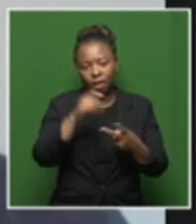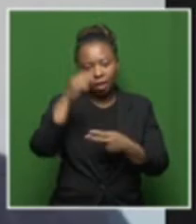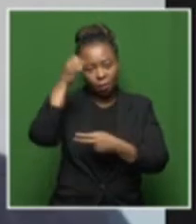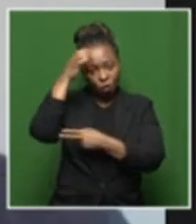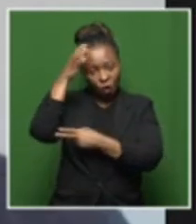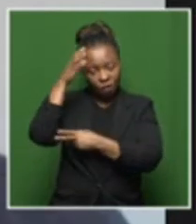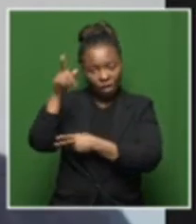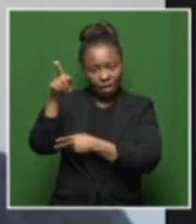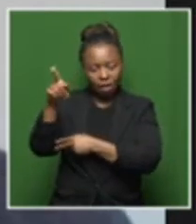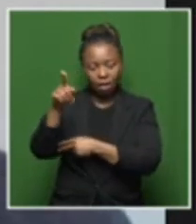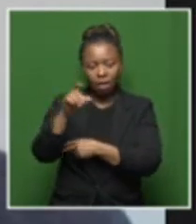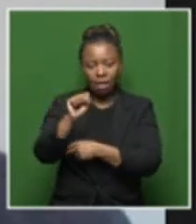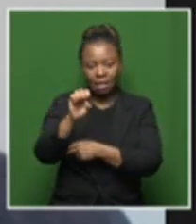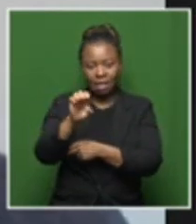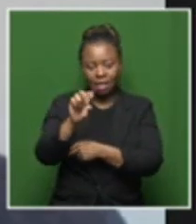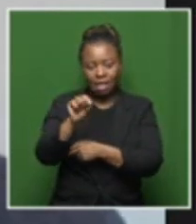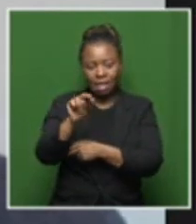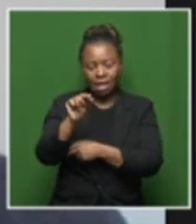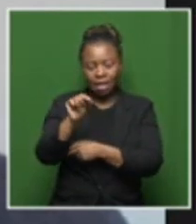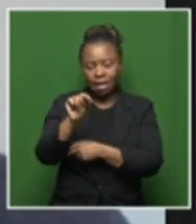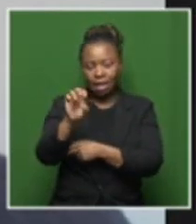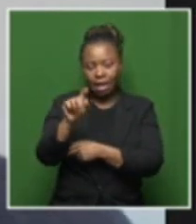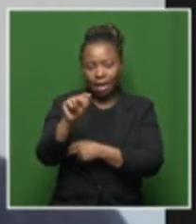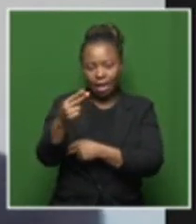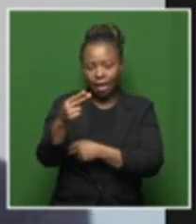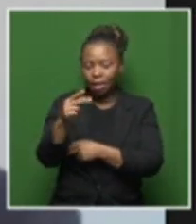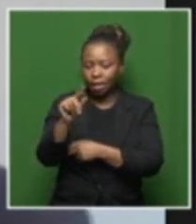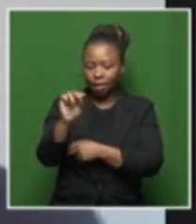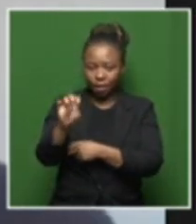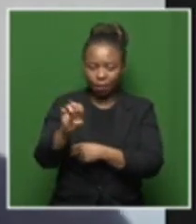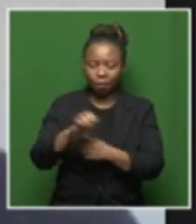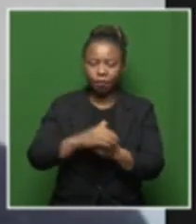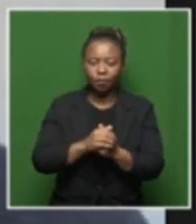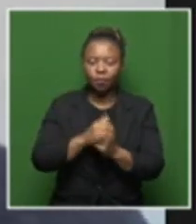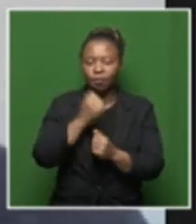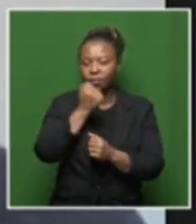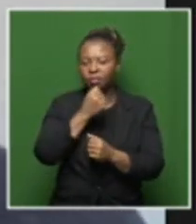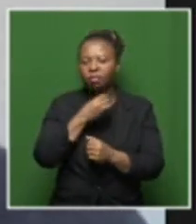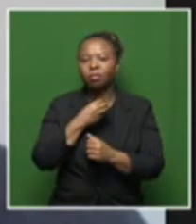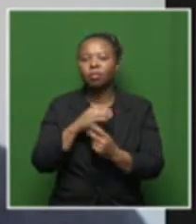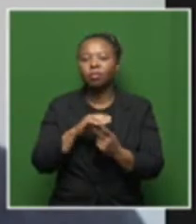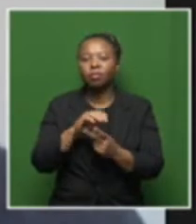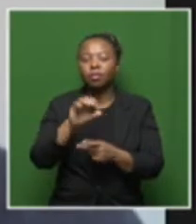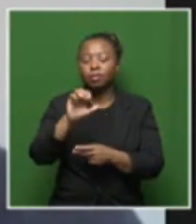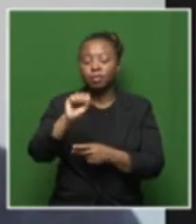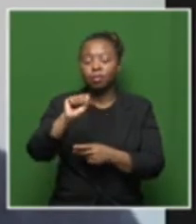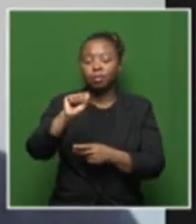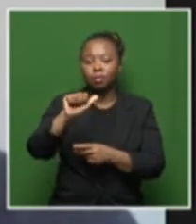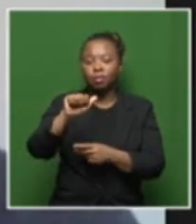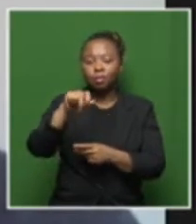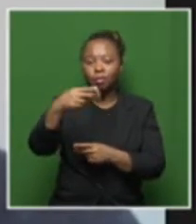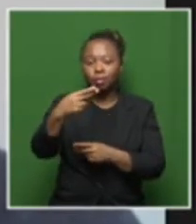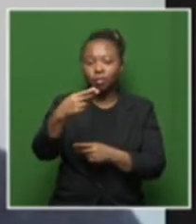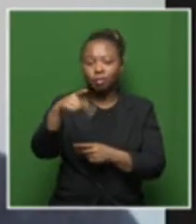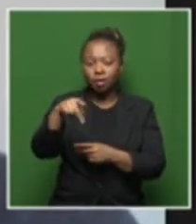Professor Simete Makokotela on the, on the SAPRA